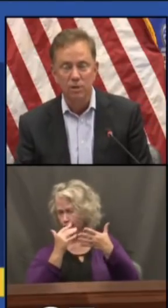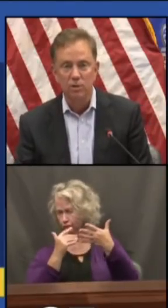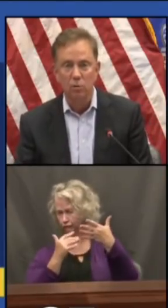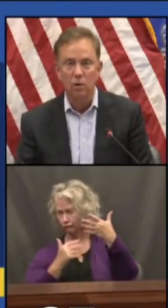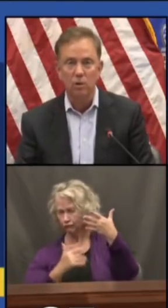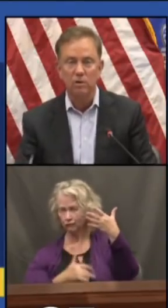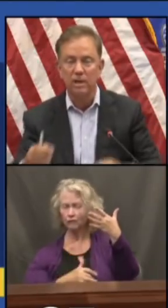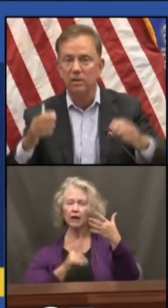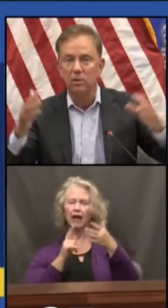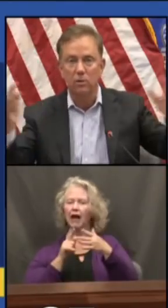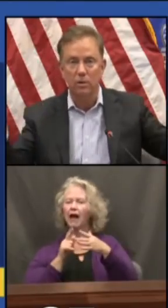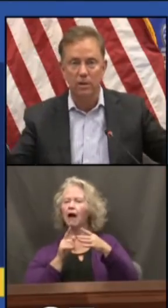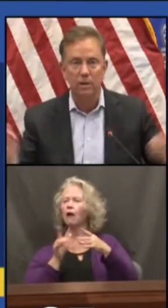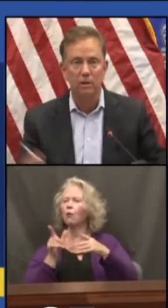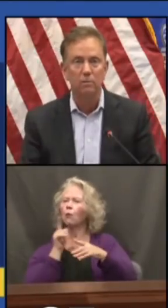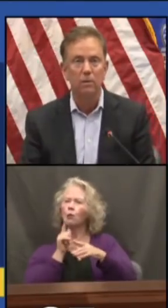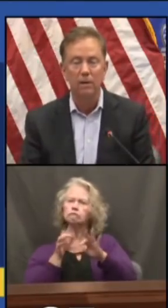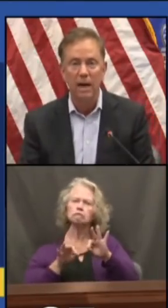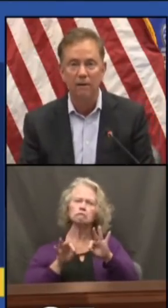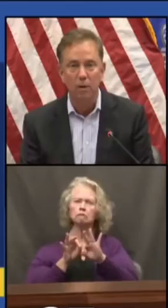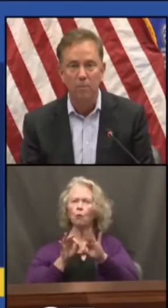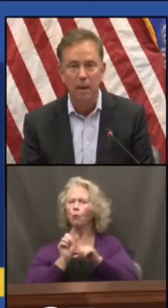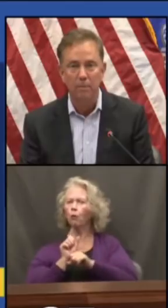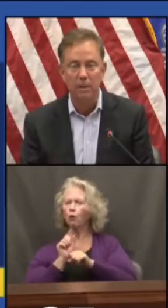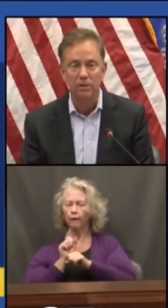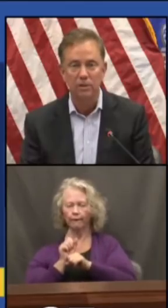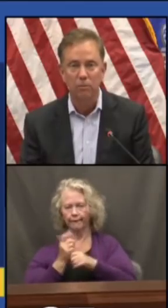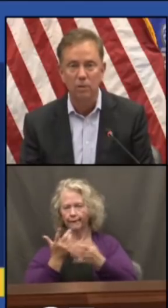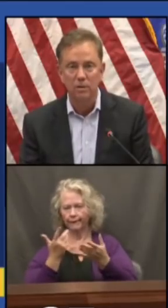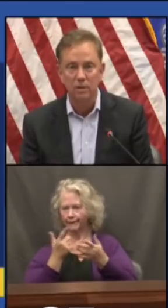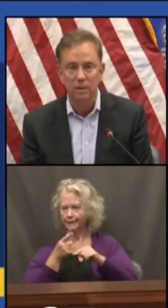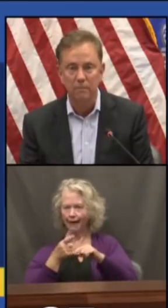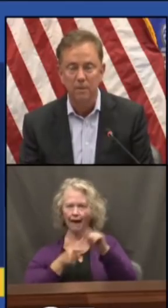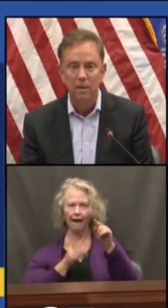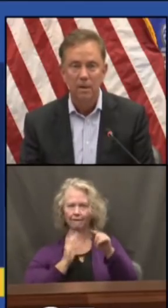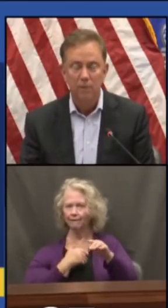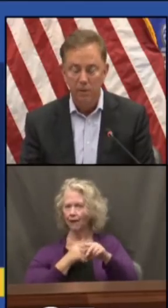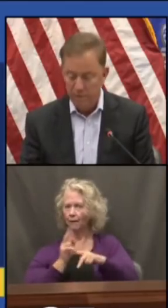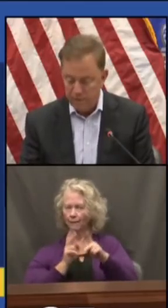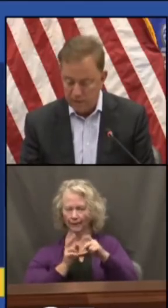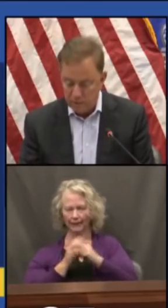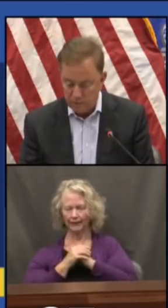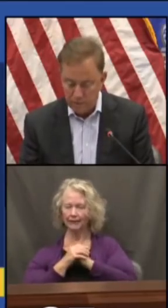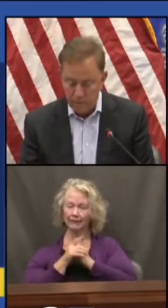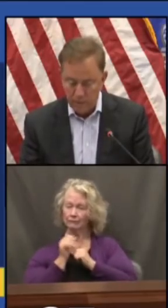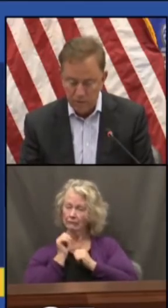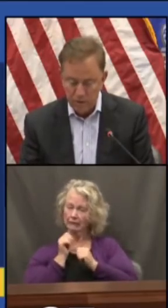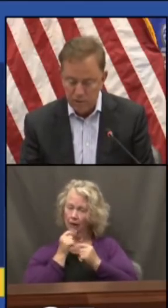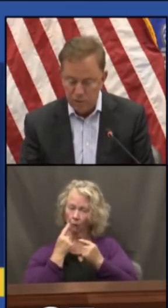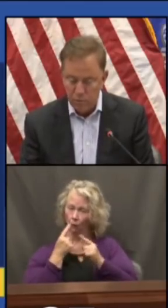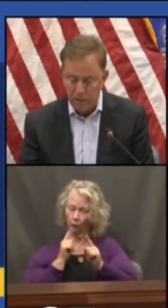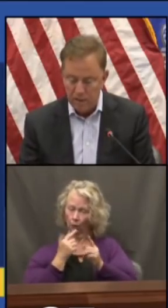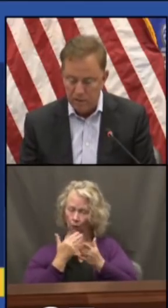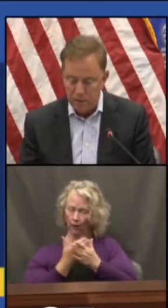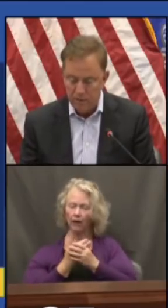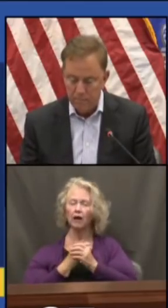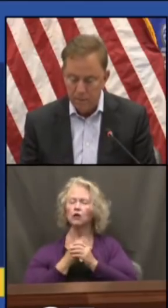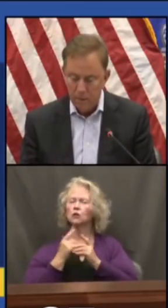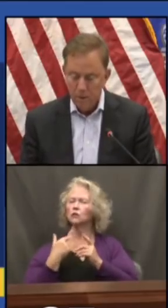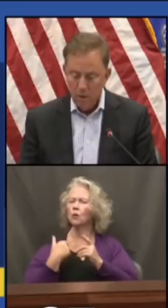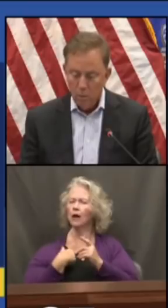came to essential workers, that included, half our population. It wasn't very effective. I would say two